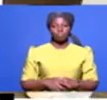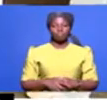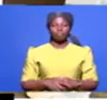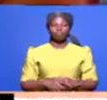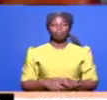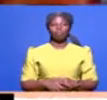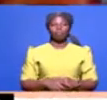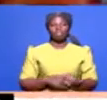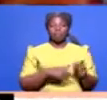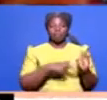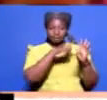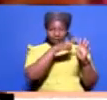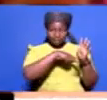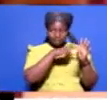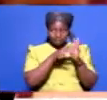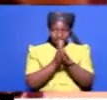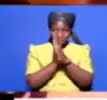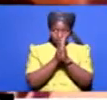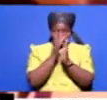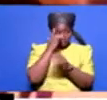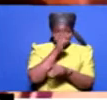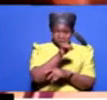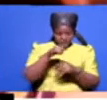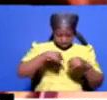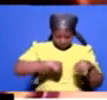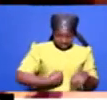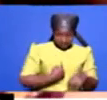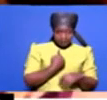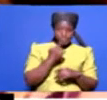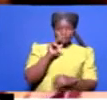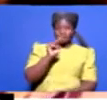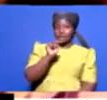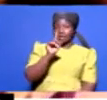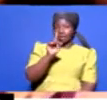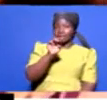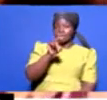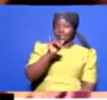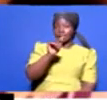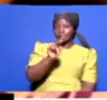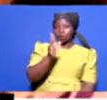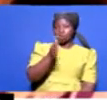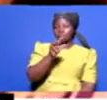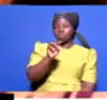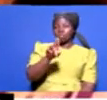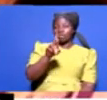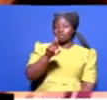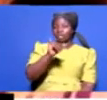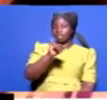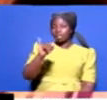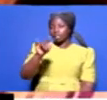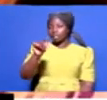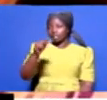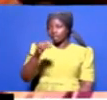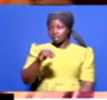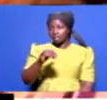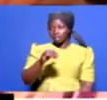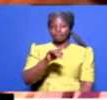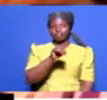Reading the eulogy for you is myself, Ndiritu Muriithi, and Ryan Mwai. I am a grandson